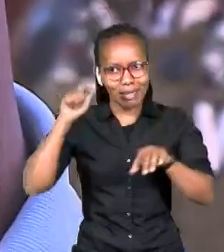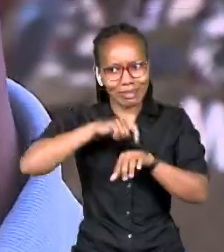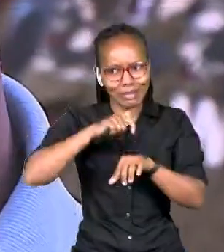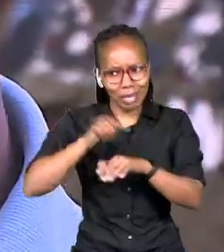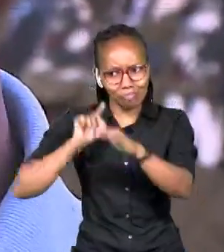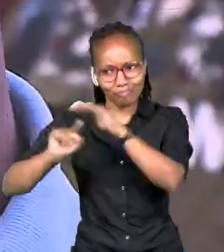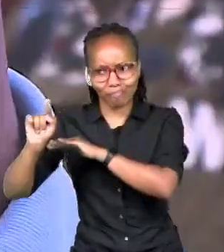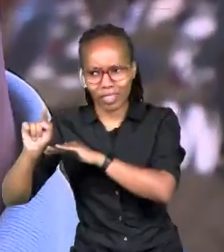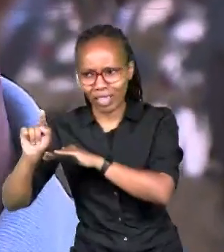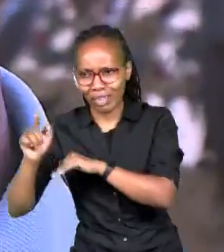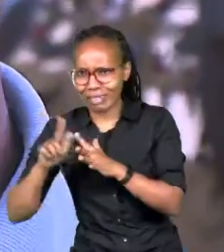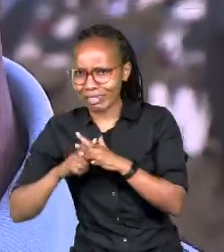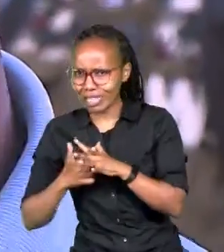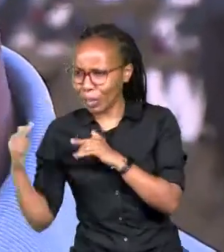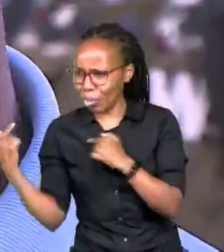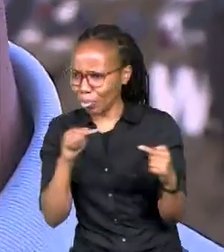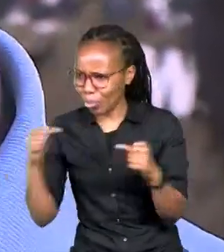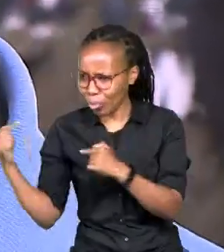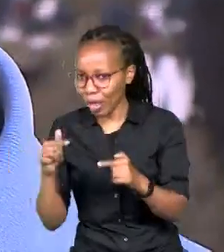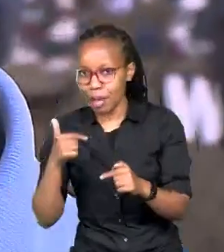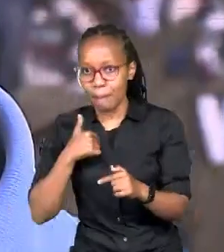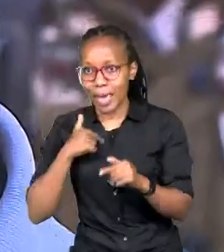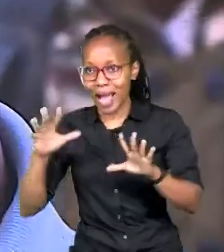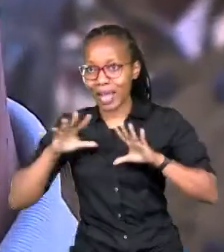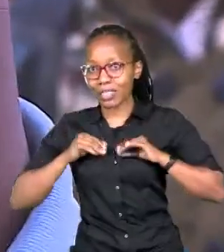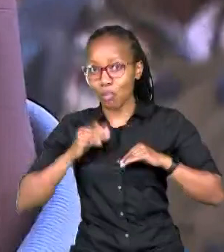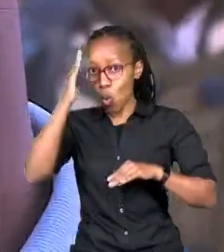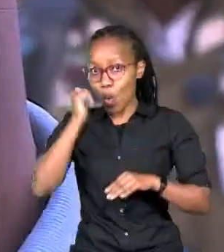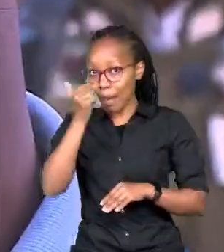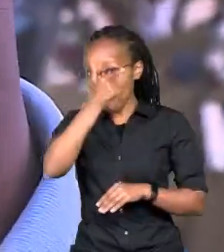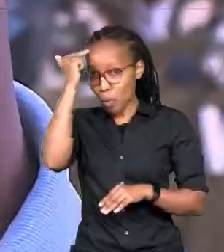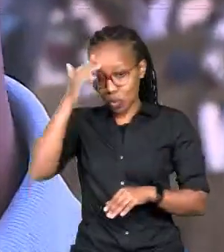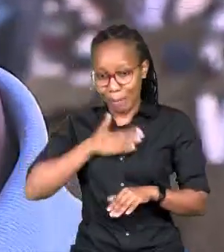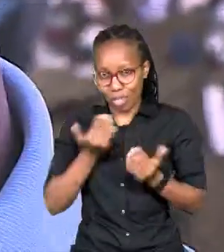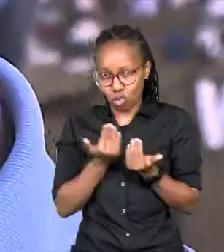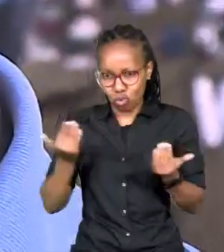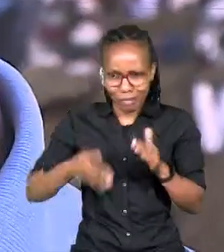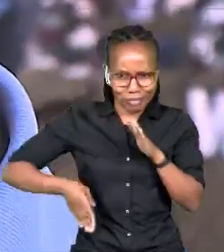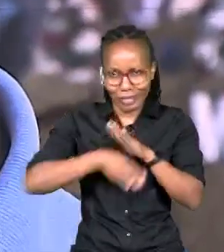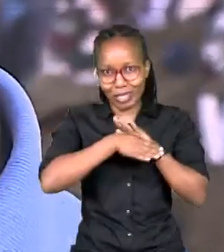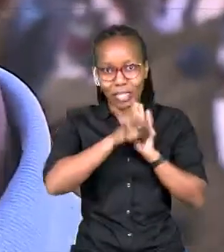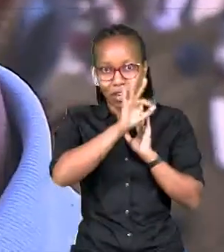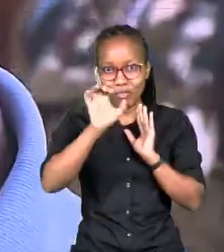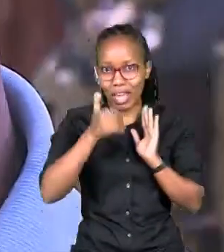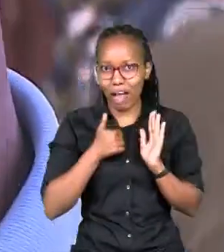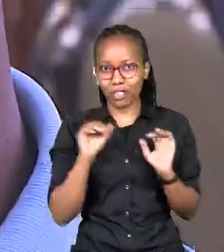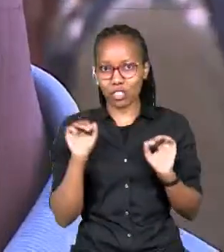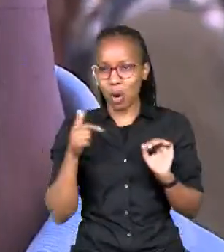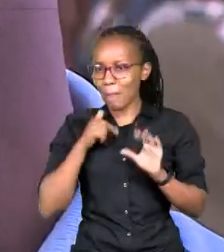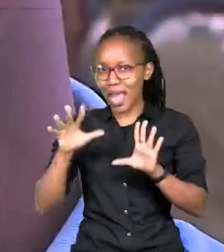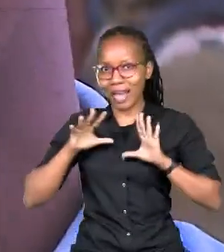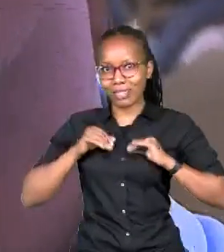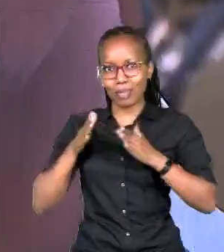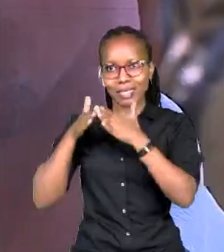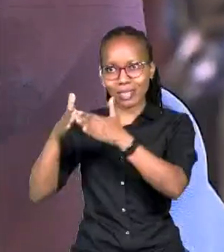mkali, ikanibidi nikubali kwa sababu watoto wangu walikuwa wamefukuzwa shule. Kabidi nikubali nifanye hivyo, hiyo kitendo ndo